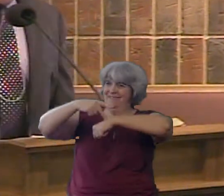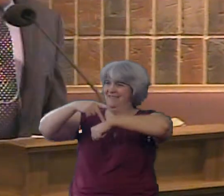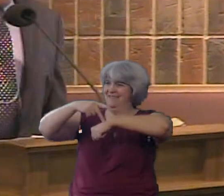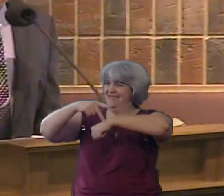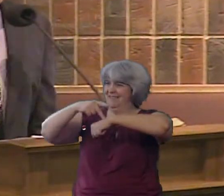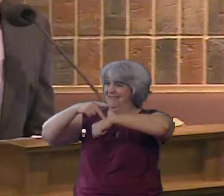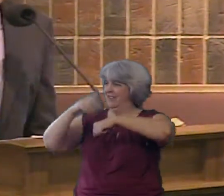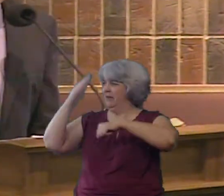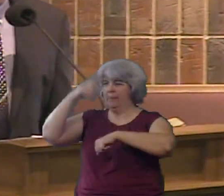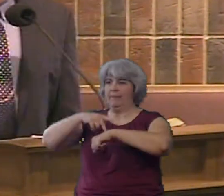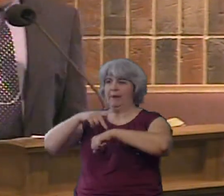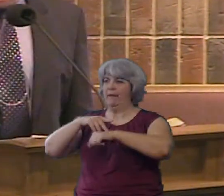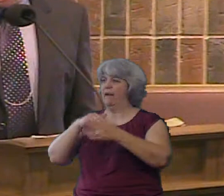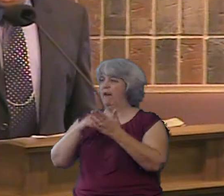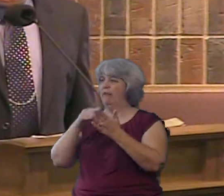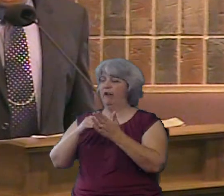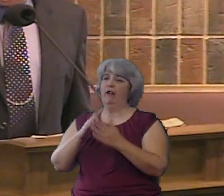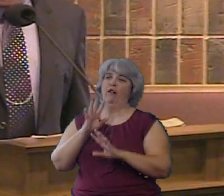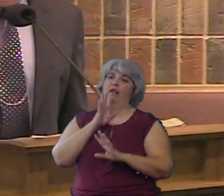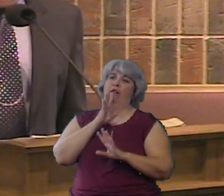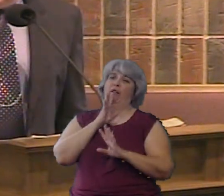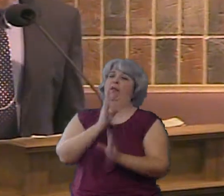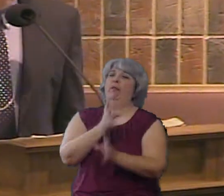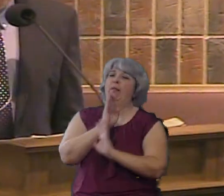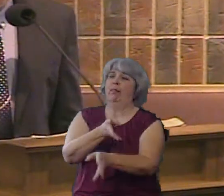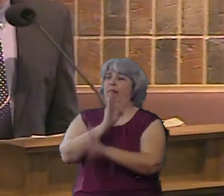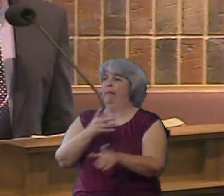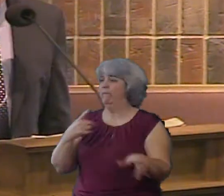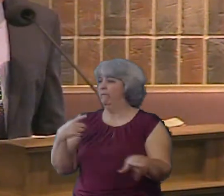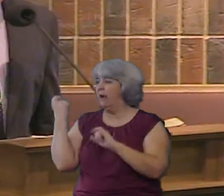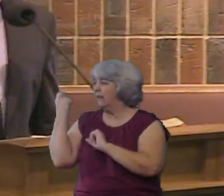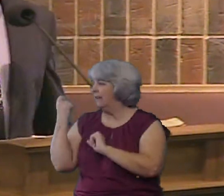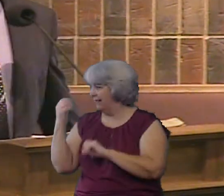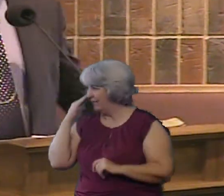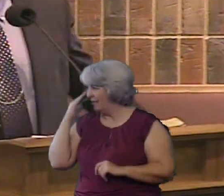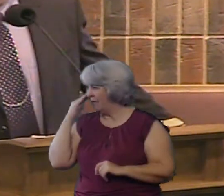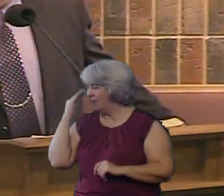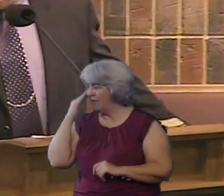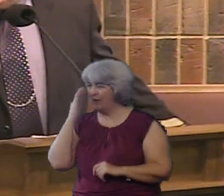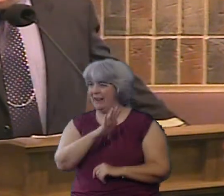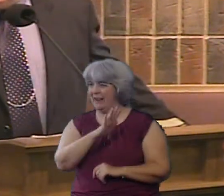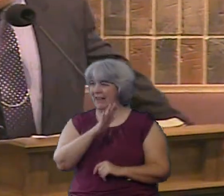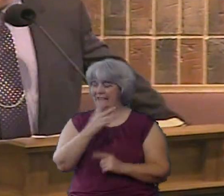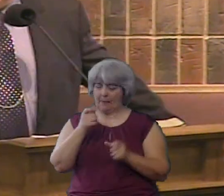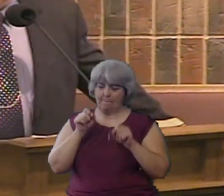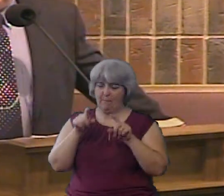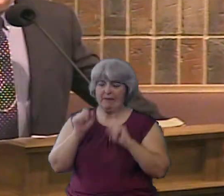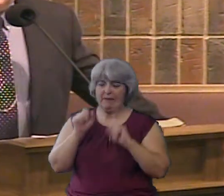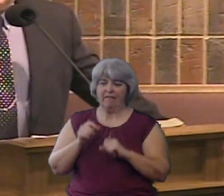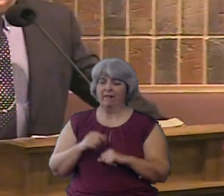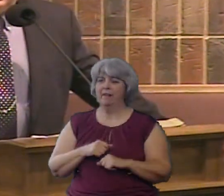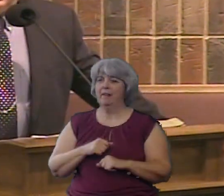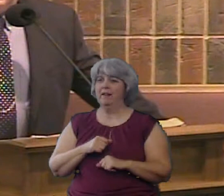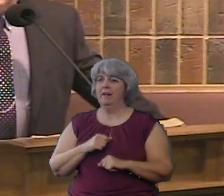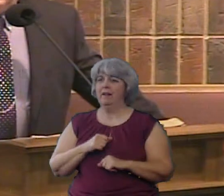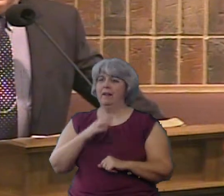often had his foot in his mouth. Peter, who was often impetuous and impulsive.